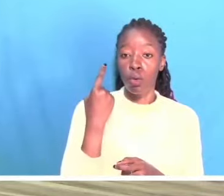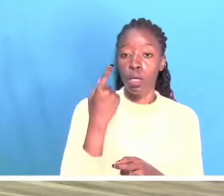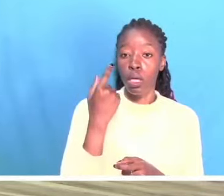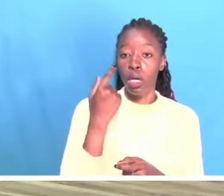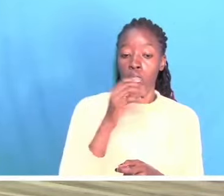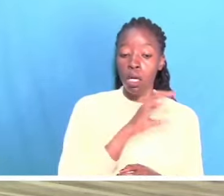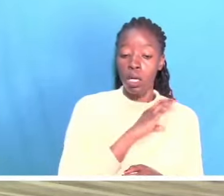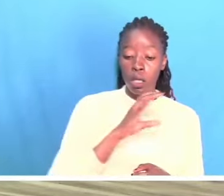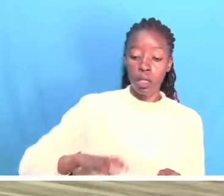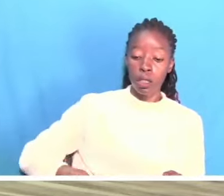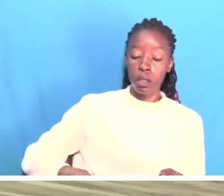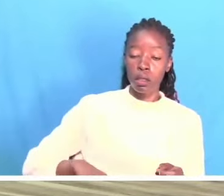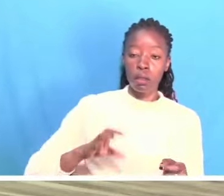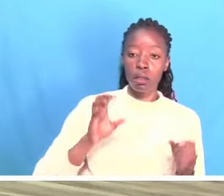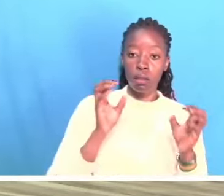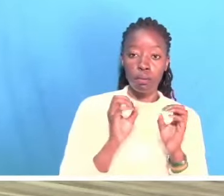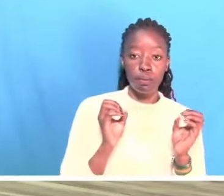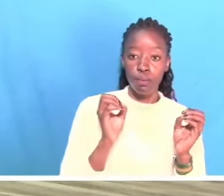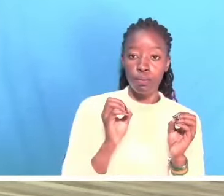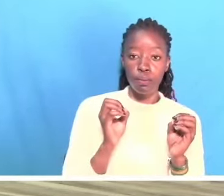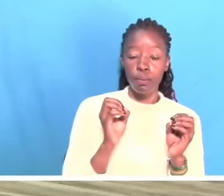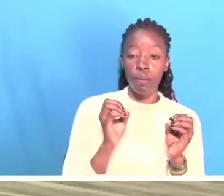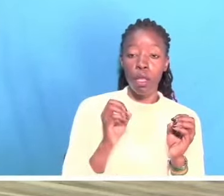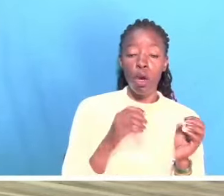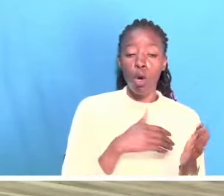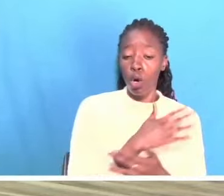all these been of any use to you?